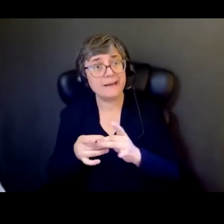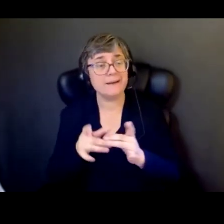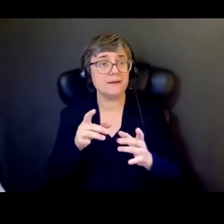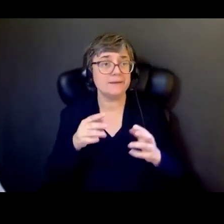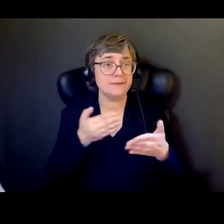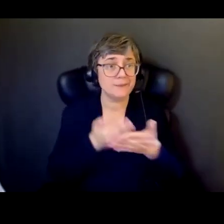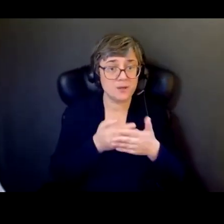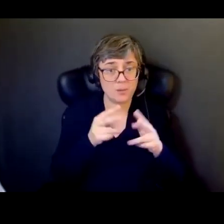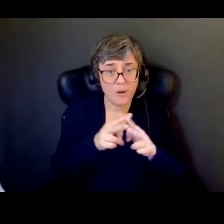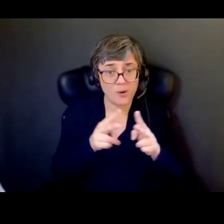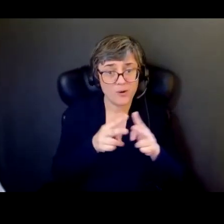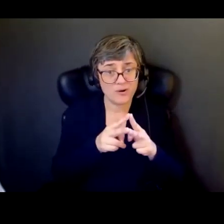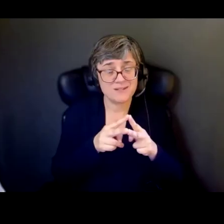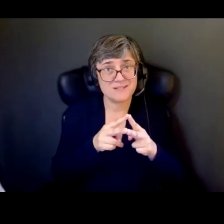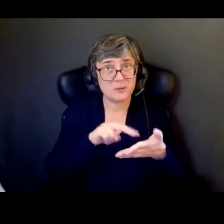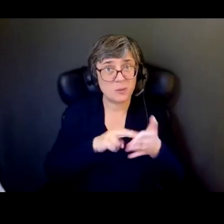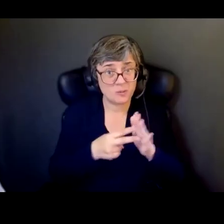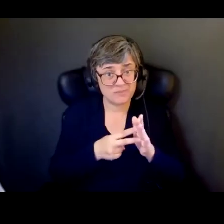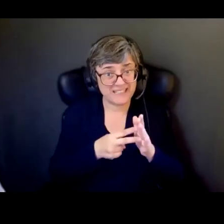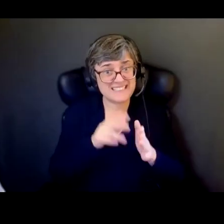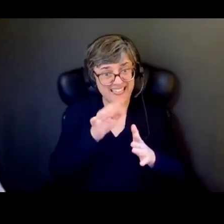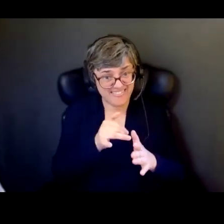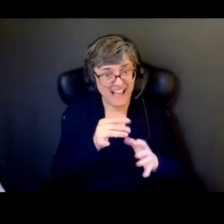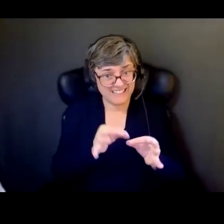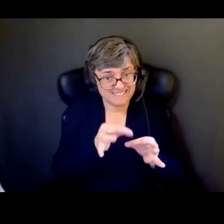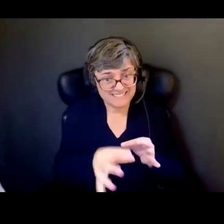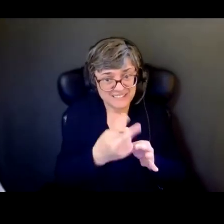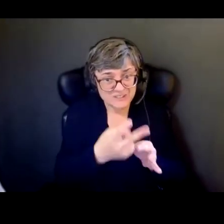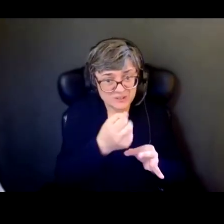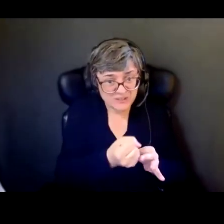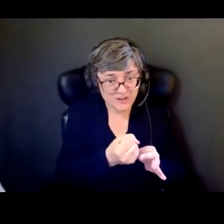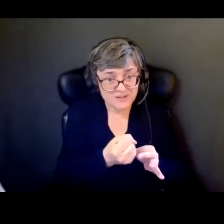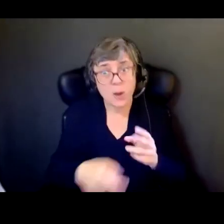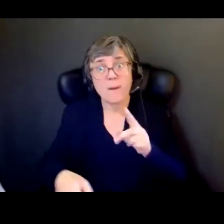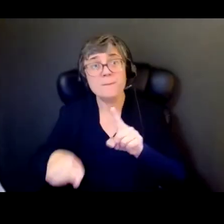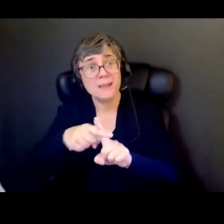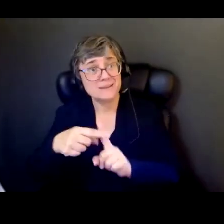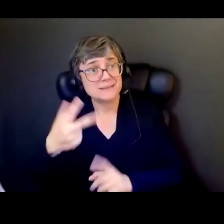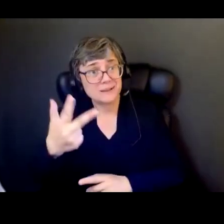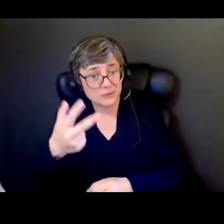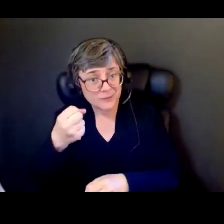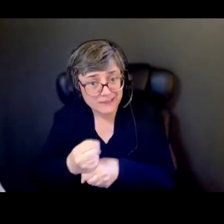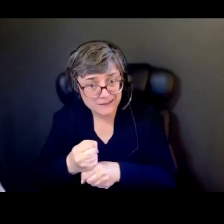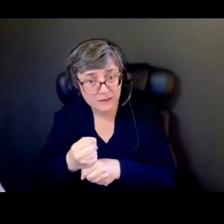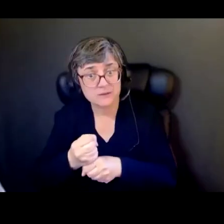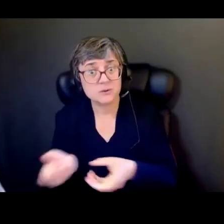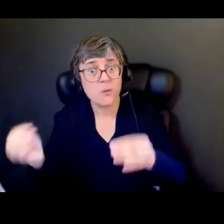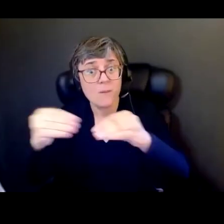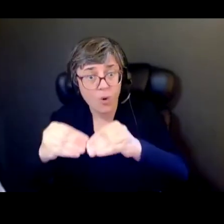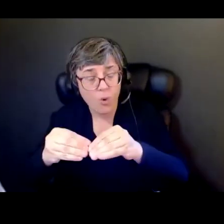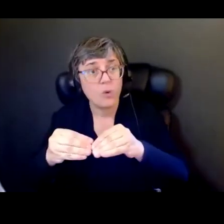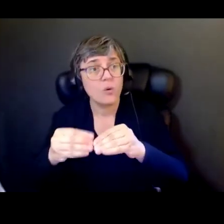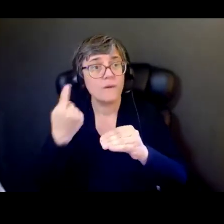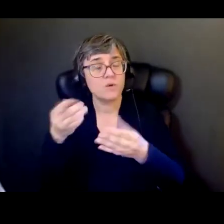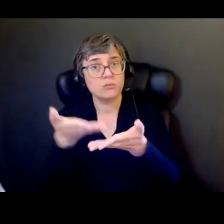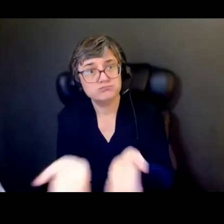the government tacking on an additional 3 years to start to even consider whether to